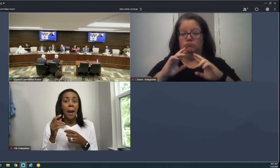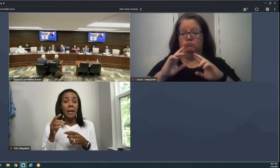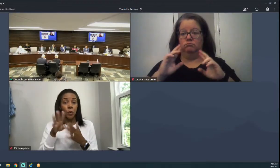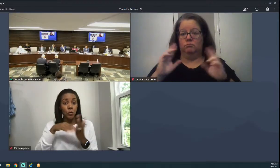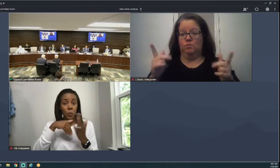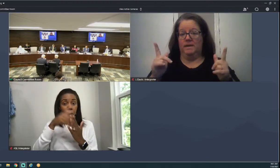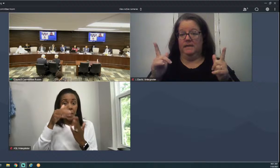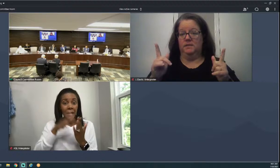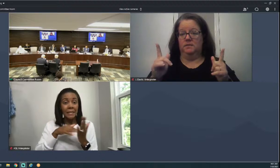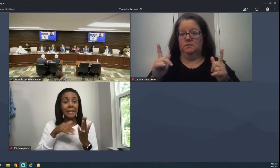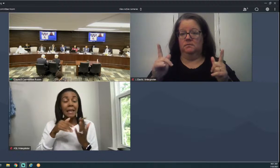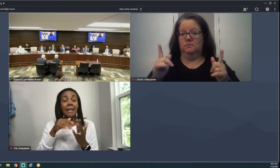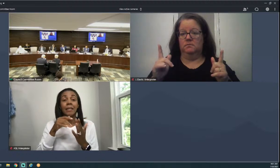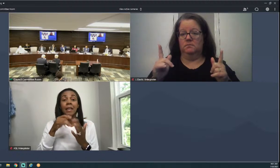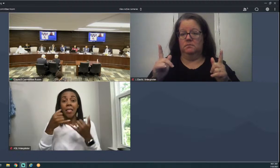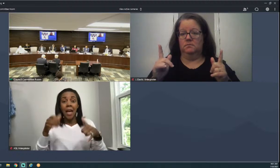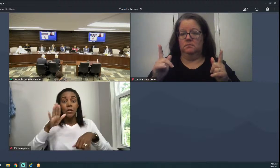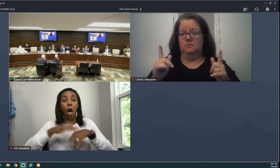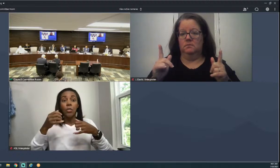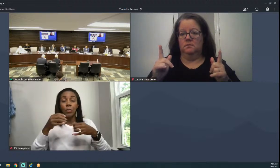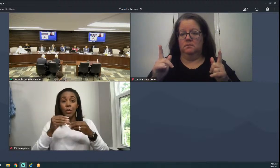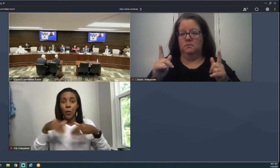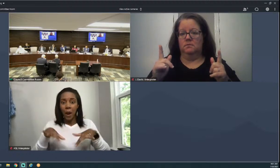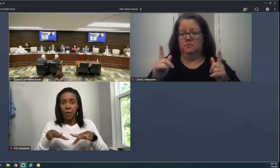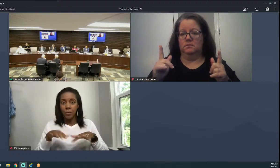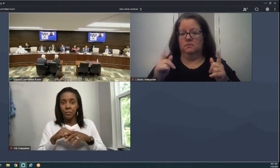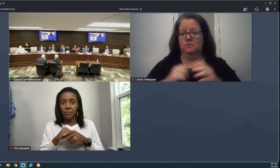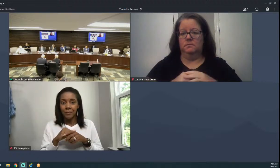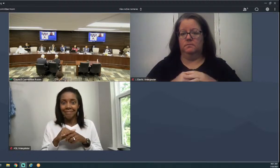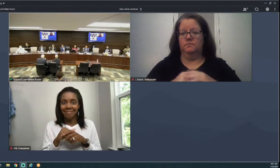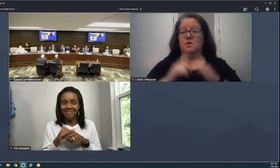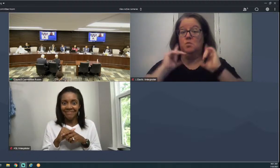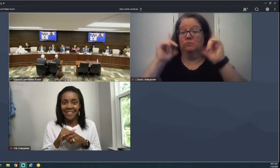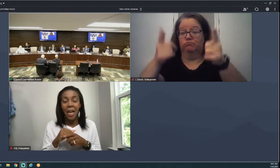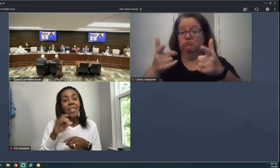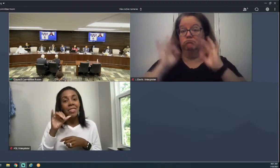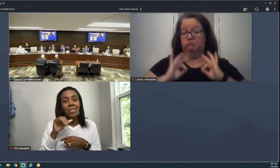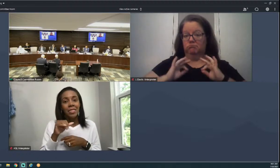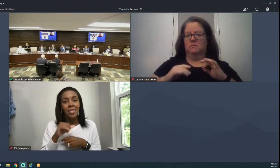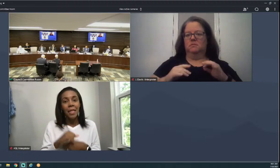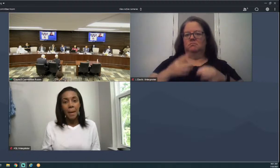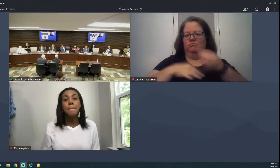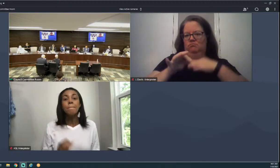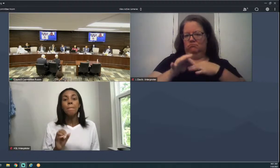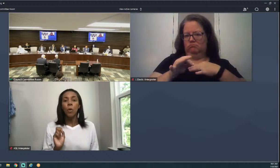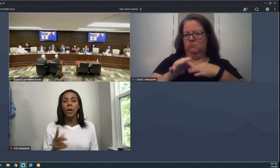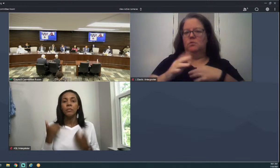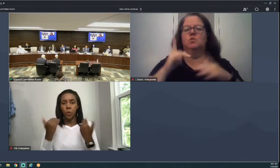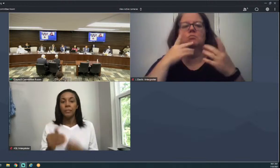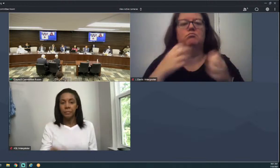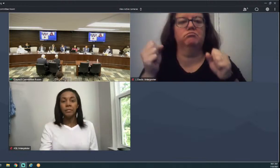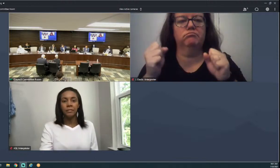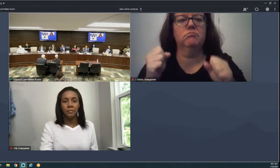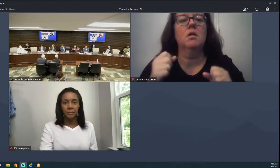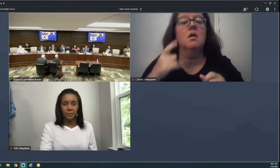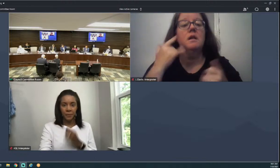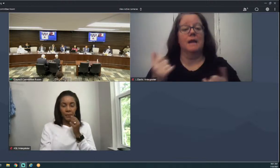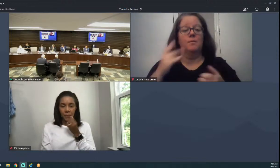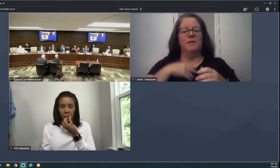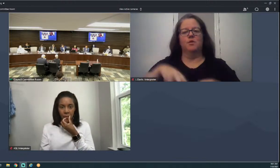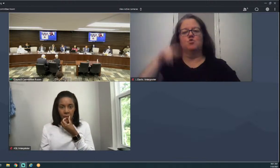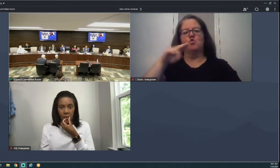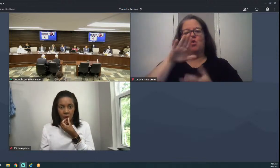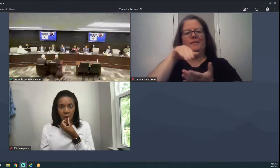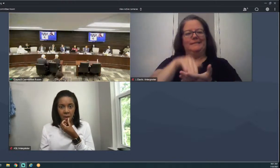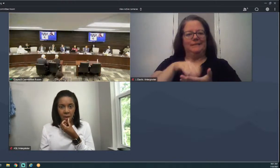be looked at depending on how the usage goes. But that was the only requirement was that it be at the north, central, and